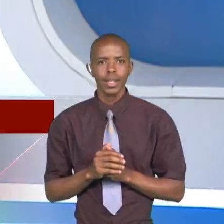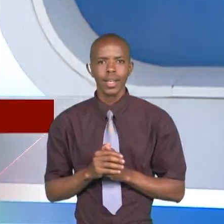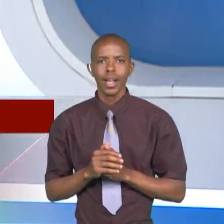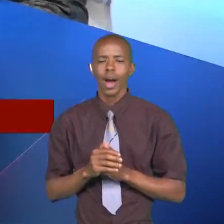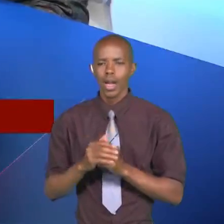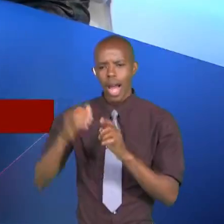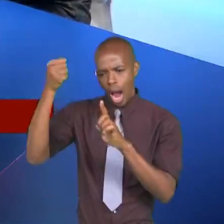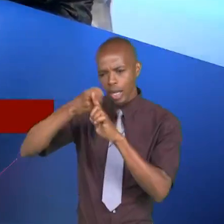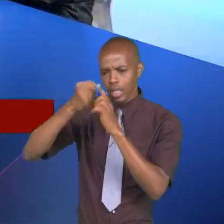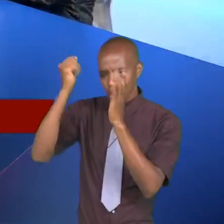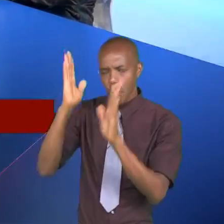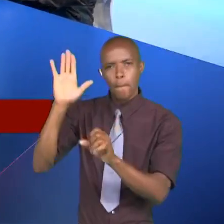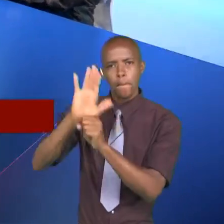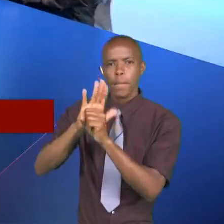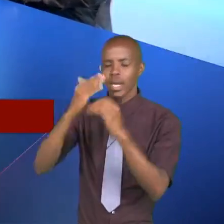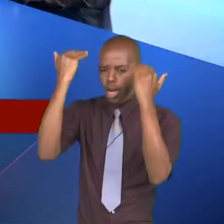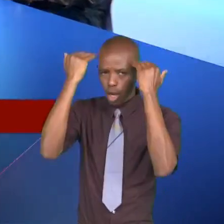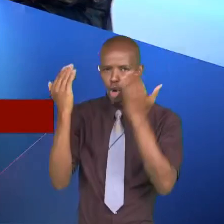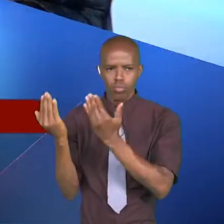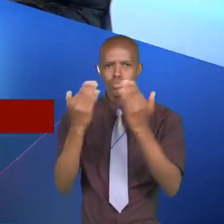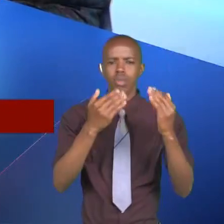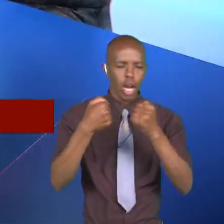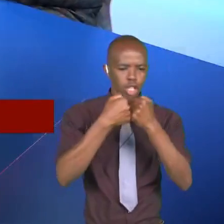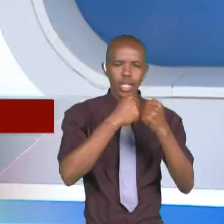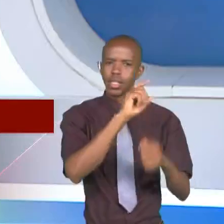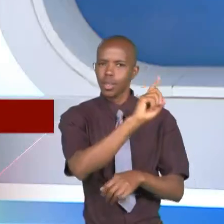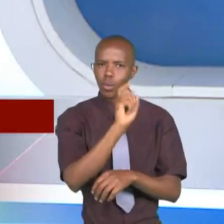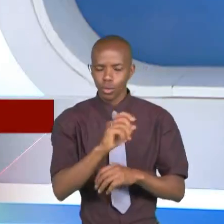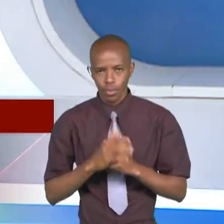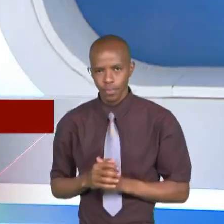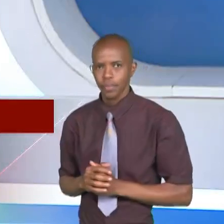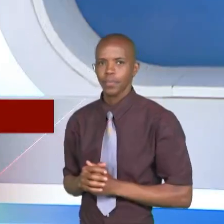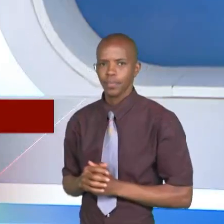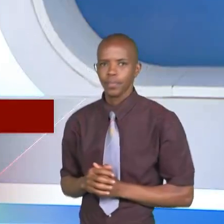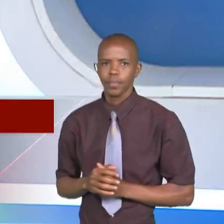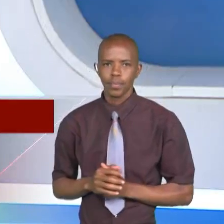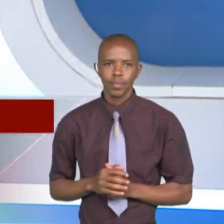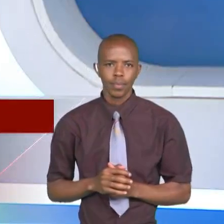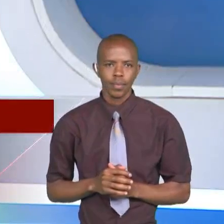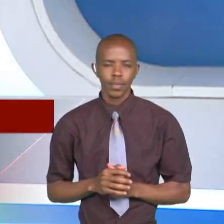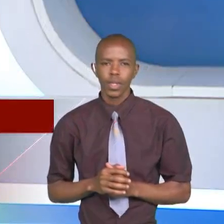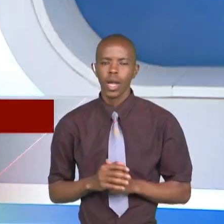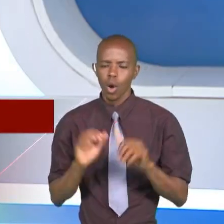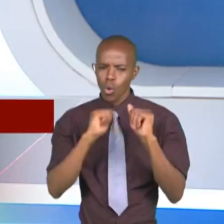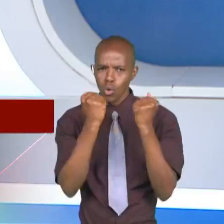activists in court. Listen, that. Listen, Honorable Gakuya and Ruth. Now, yes, when you go to social media, you look at